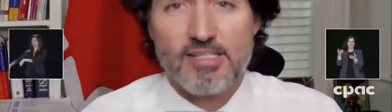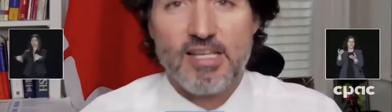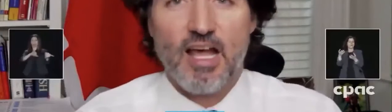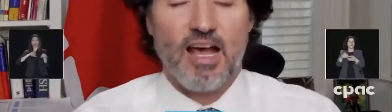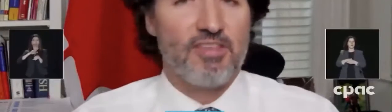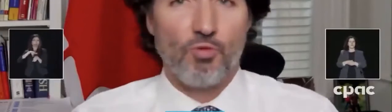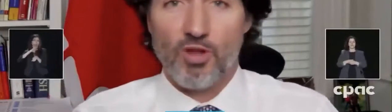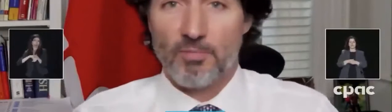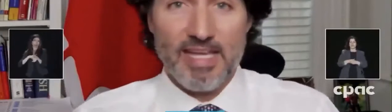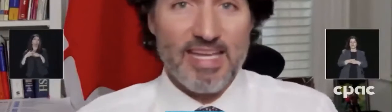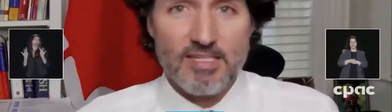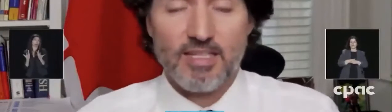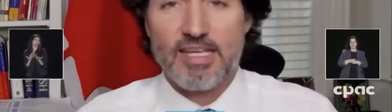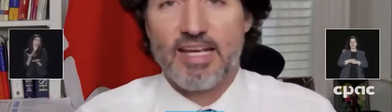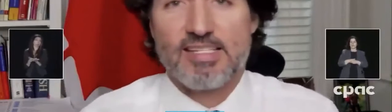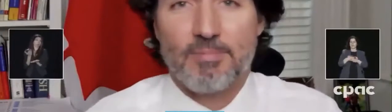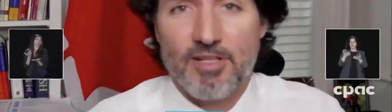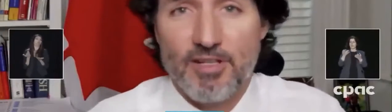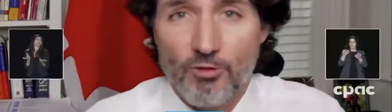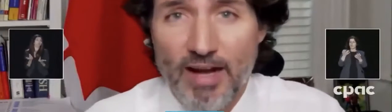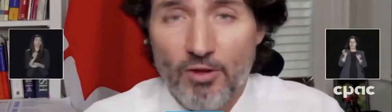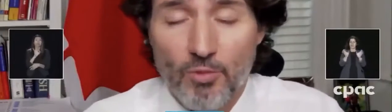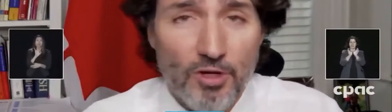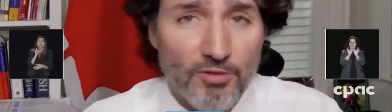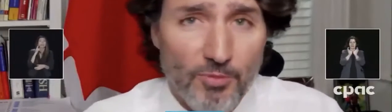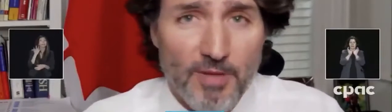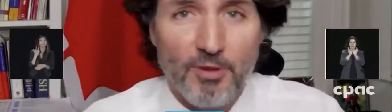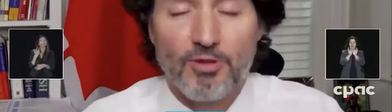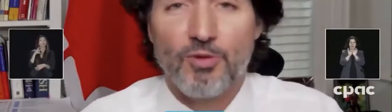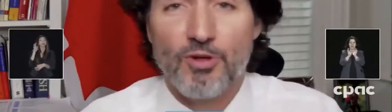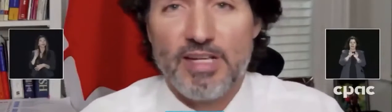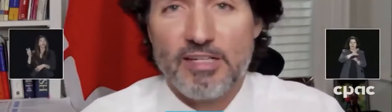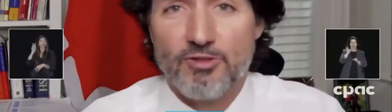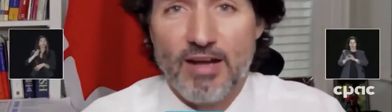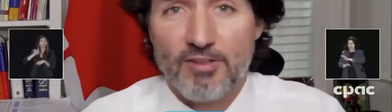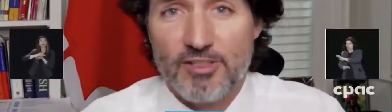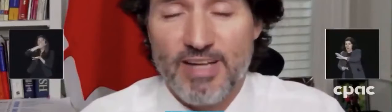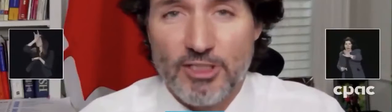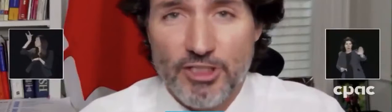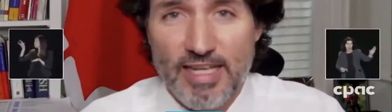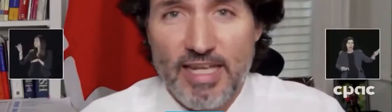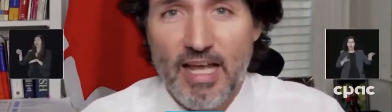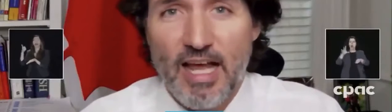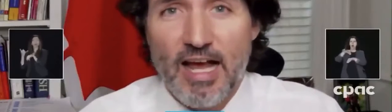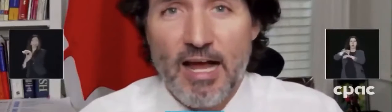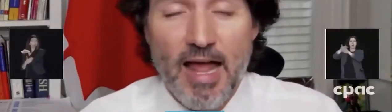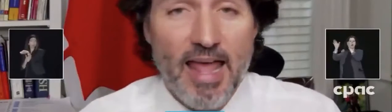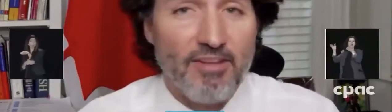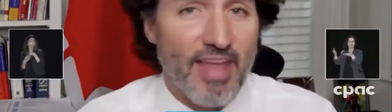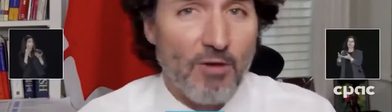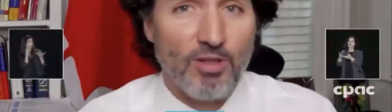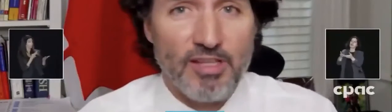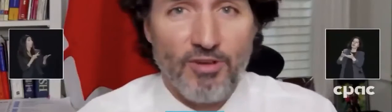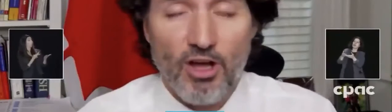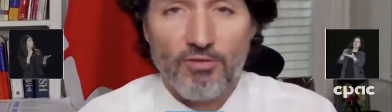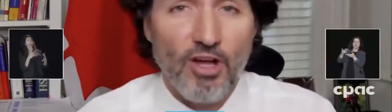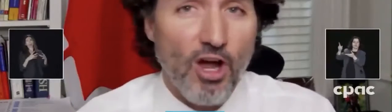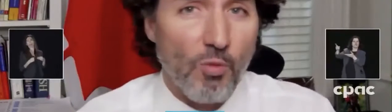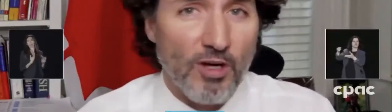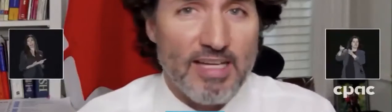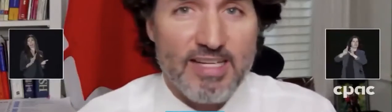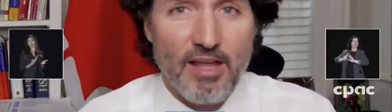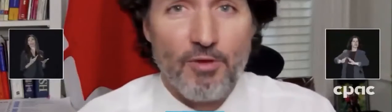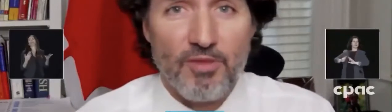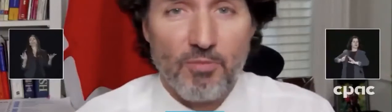vaccination status that will be easily accepted around the world for people who need to travel internationally. And that will